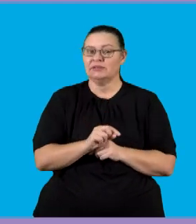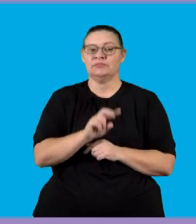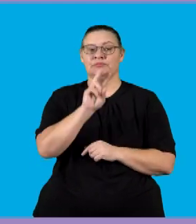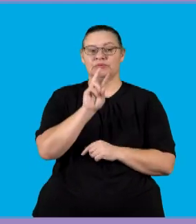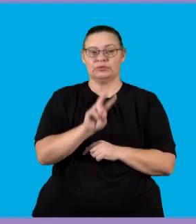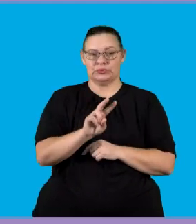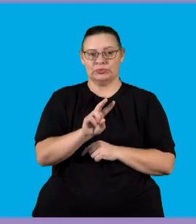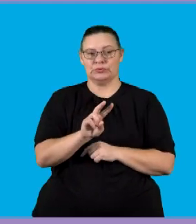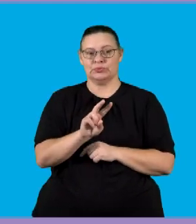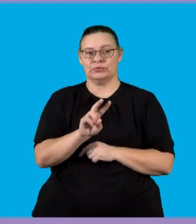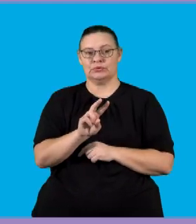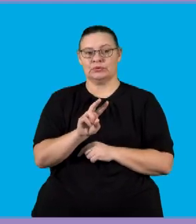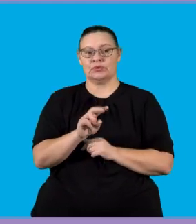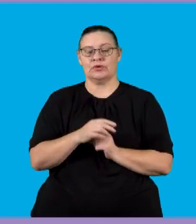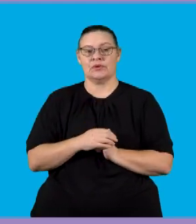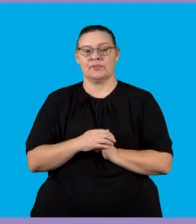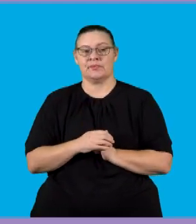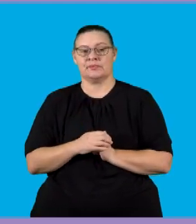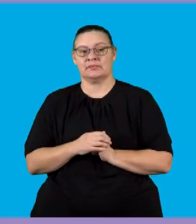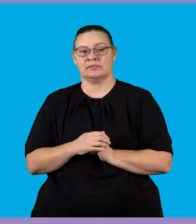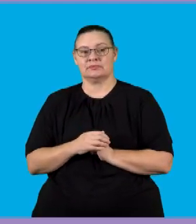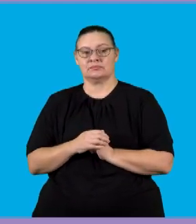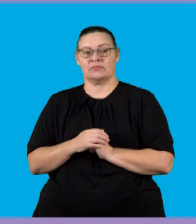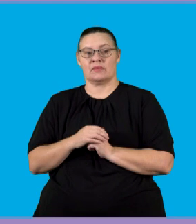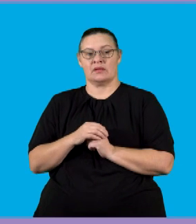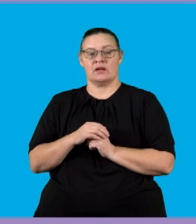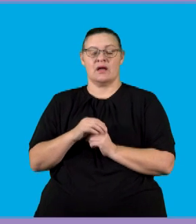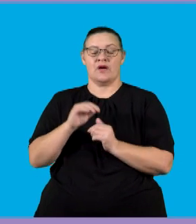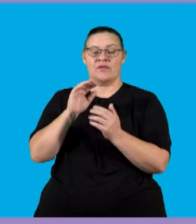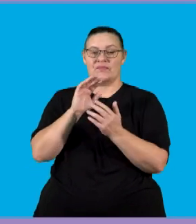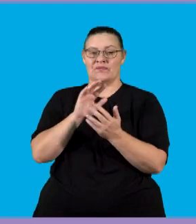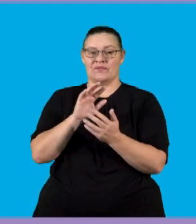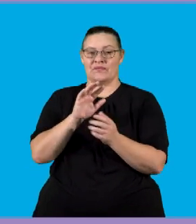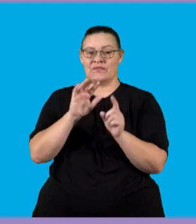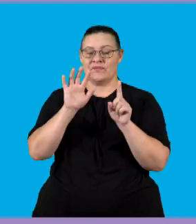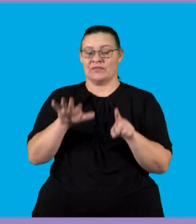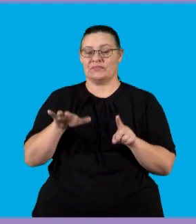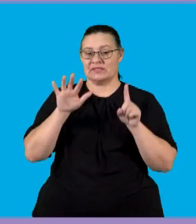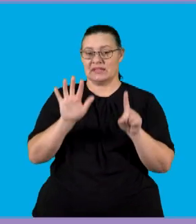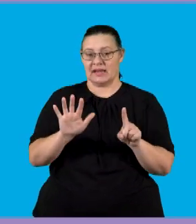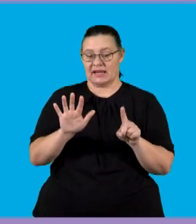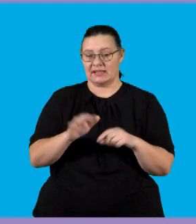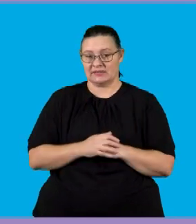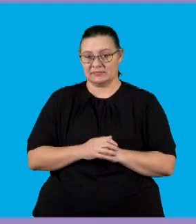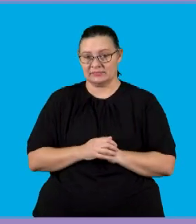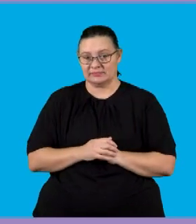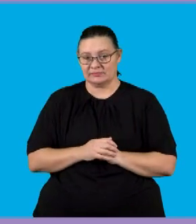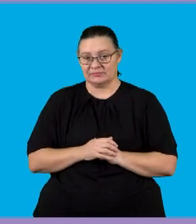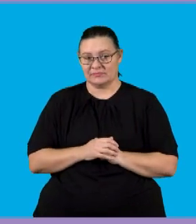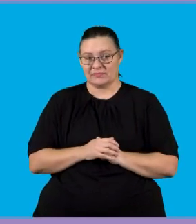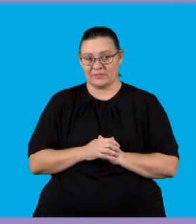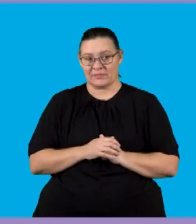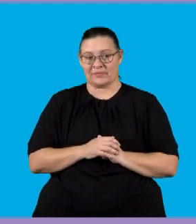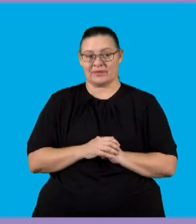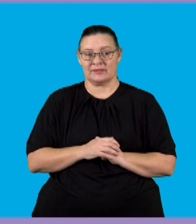is 5 plus 3? Of course, that is 8, and then what is 8 plus 7? That is going to give us